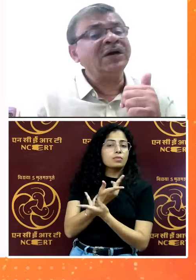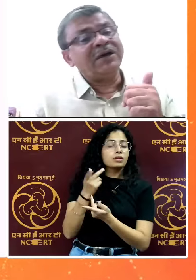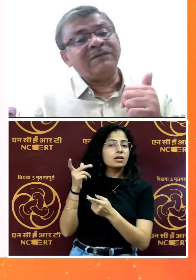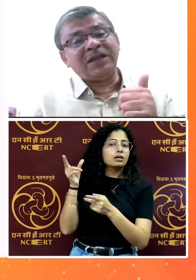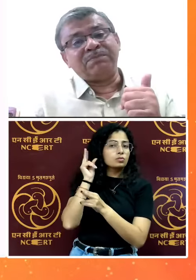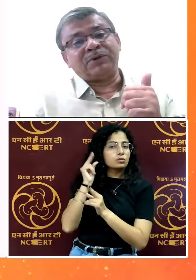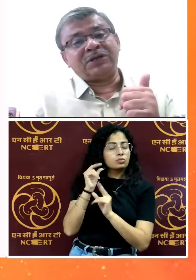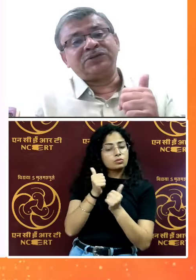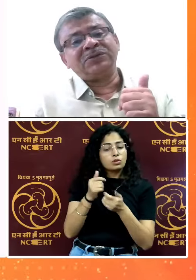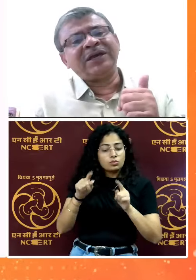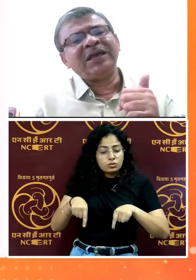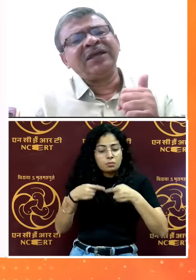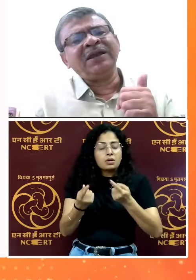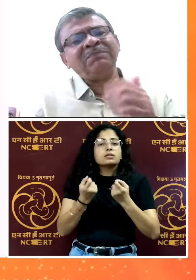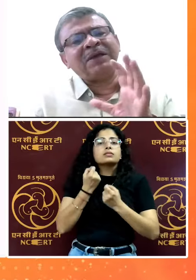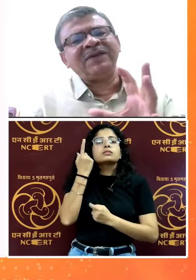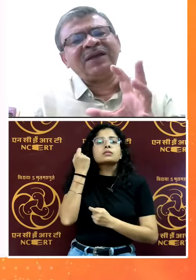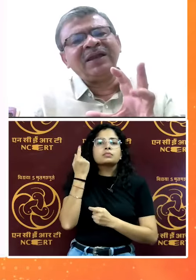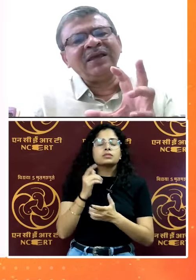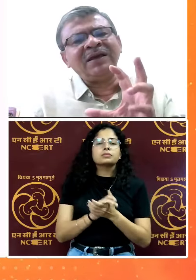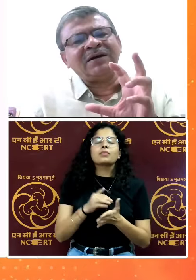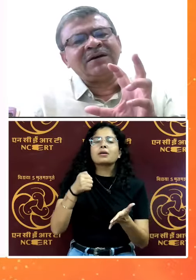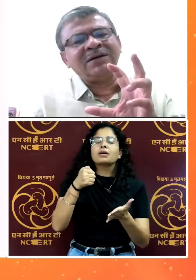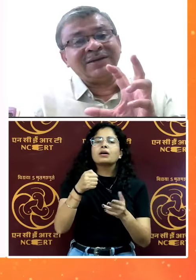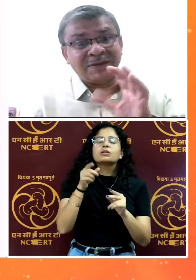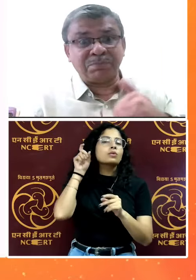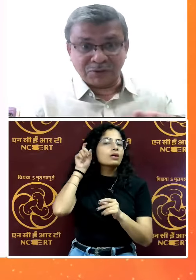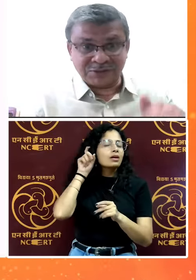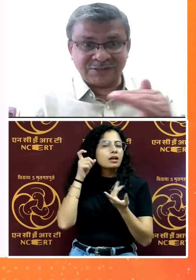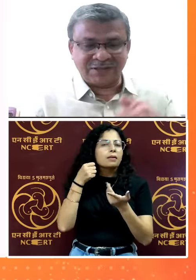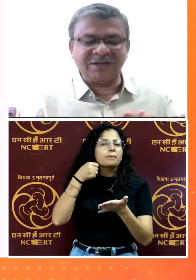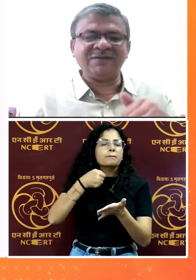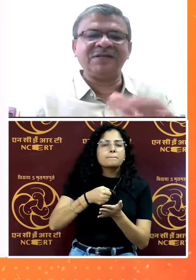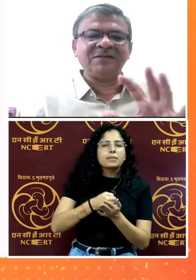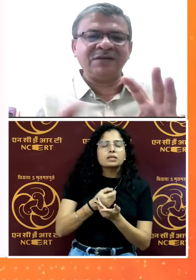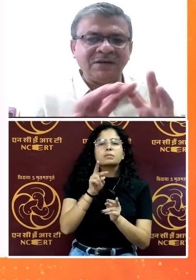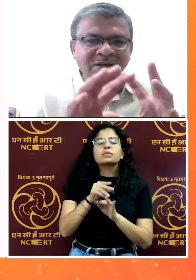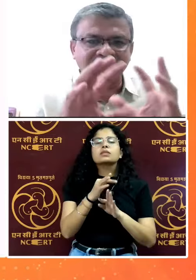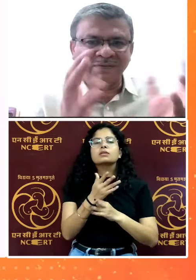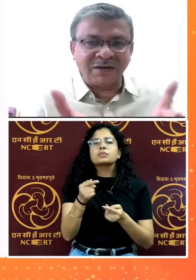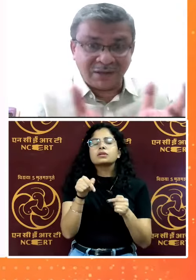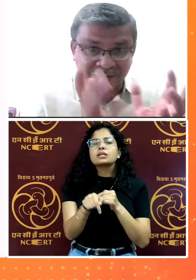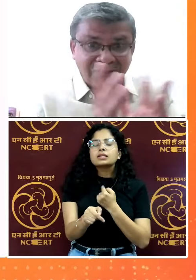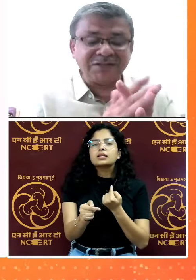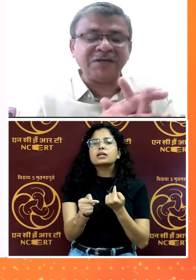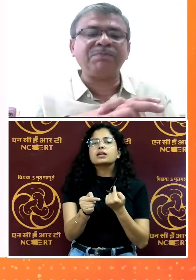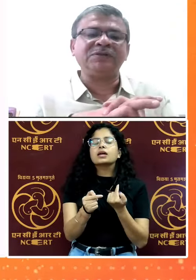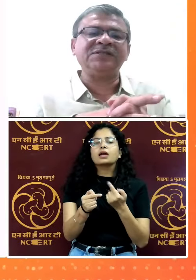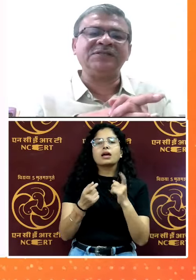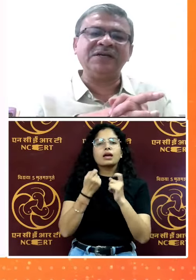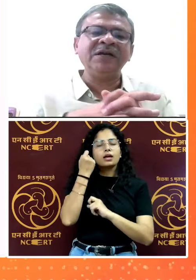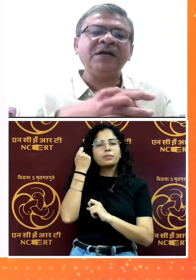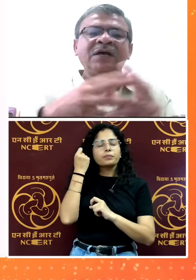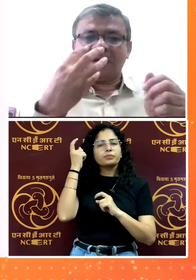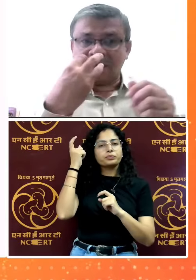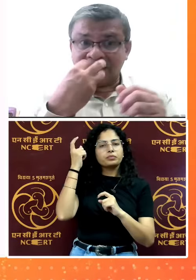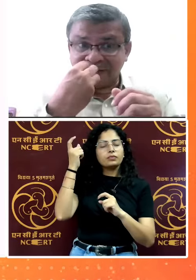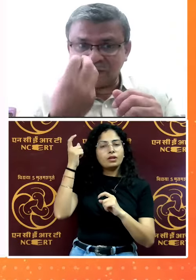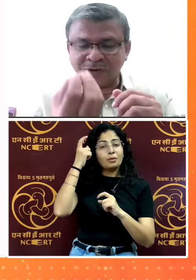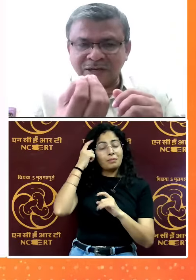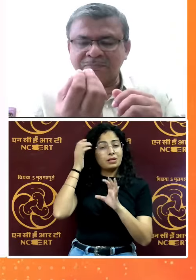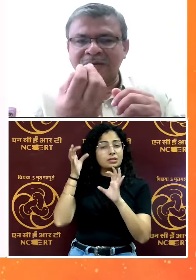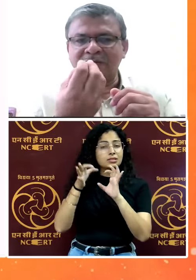also very important. So the hearing aid basically is a processor. It is an intelligent processor.